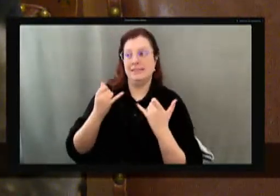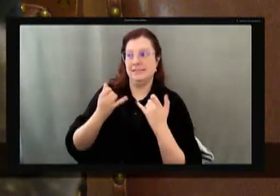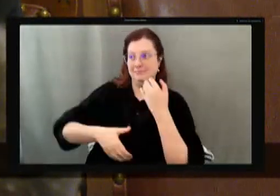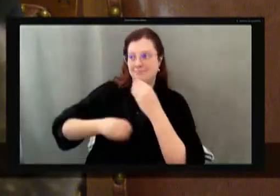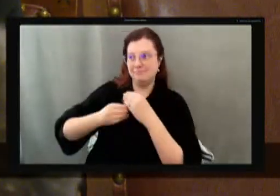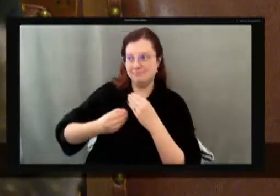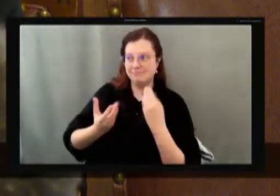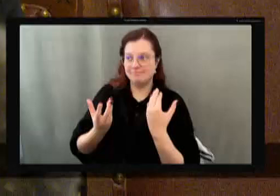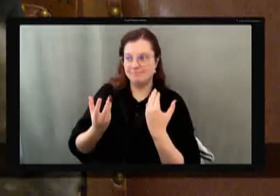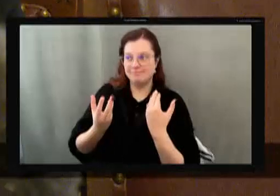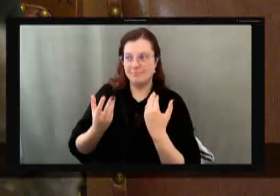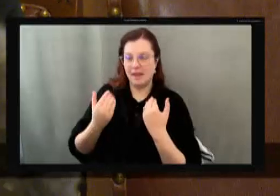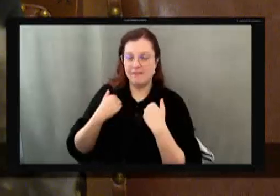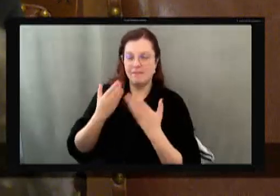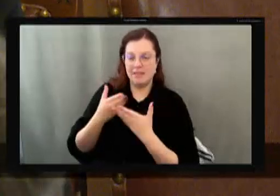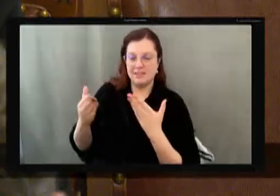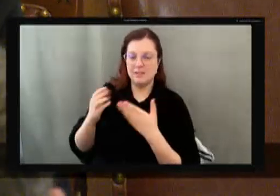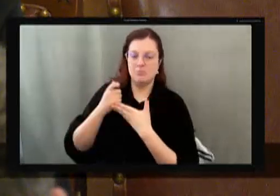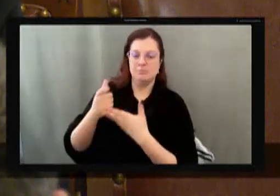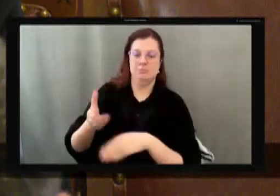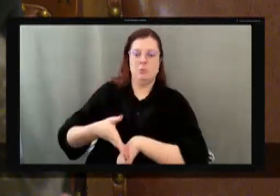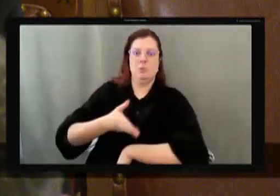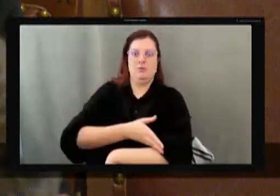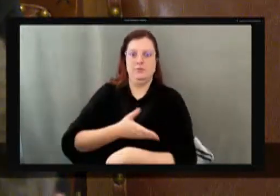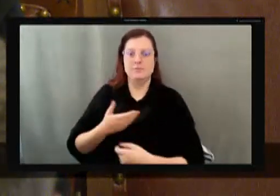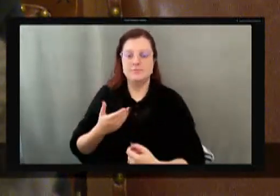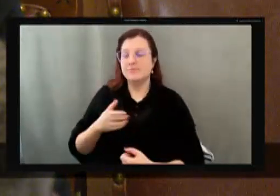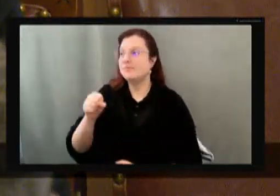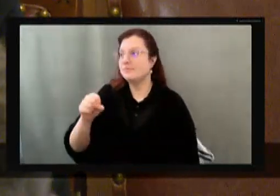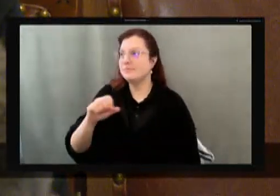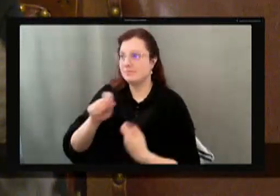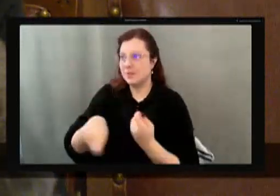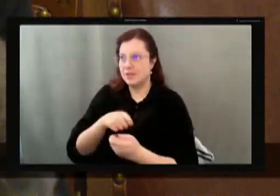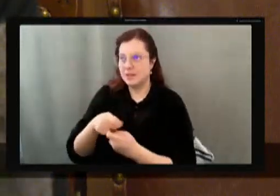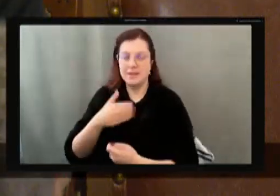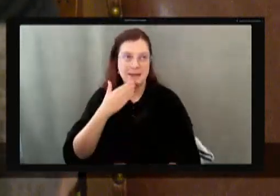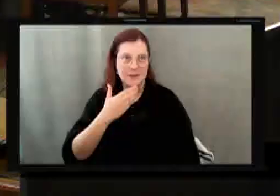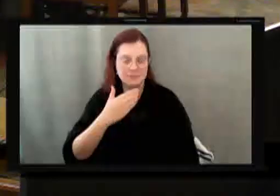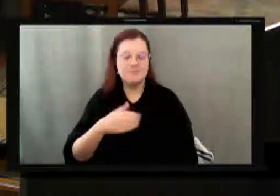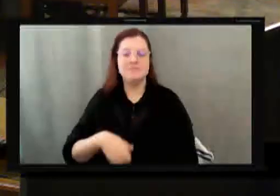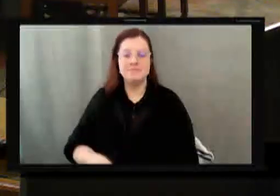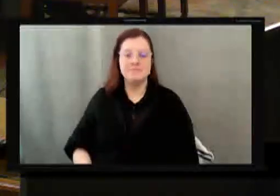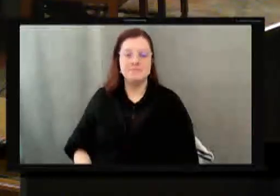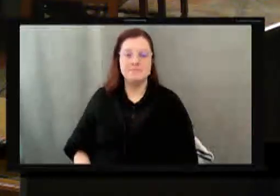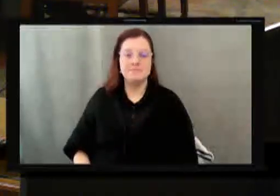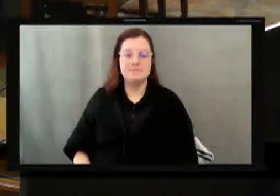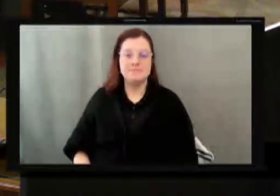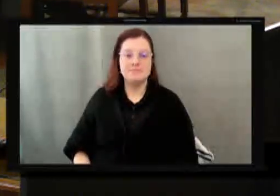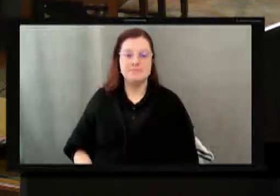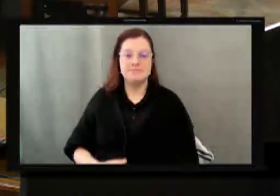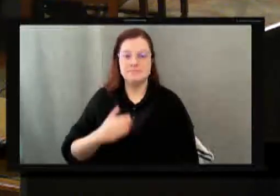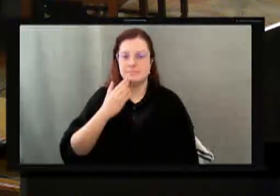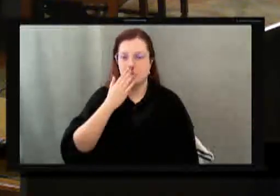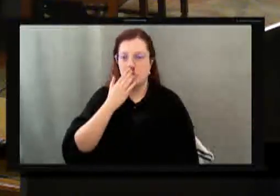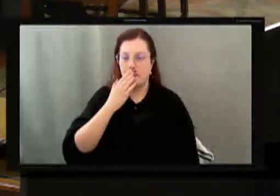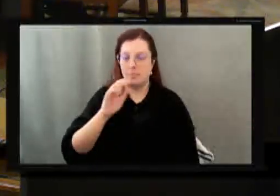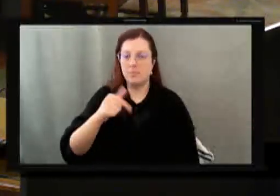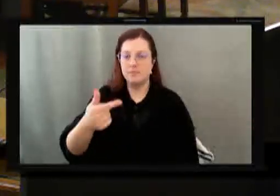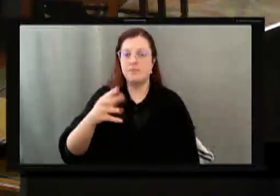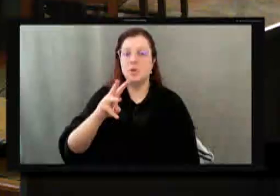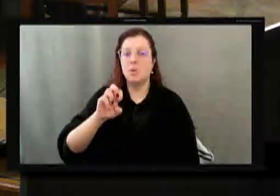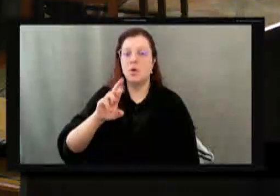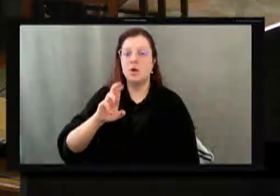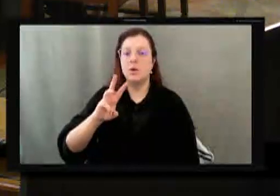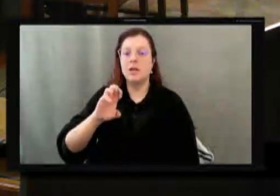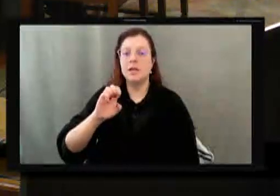some things in place that can move us forward. Absolutely. Thank you. Thanks for being here. Thank you. Councilperson Warwick. Yeah,